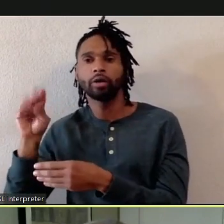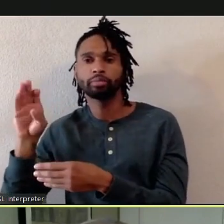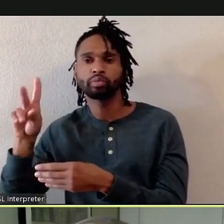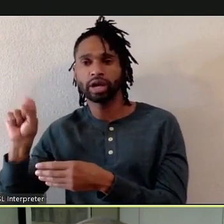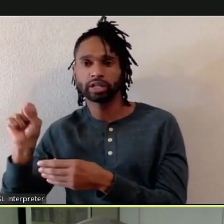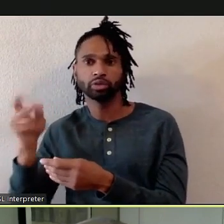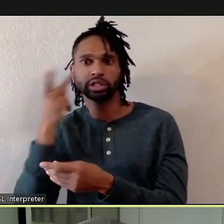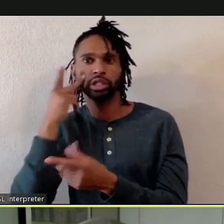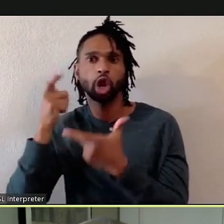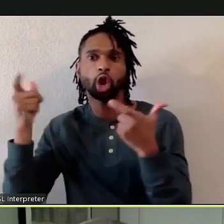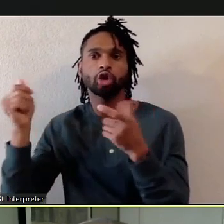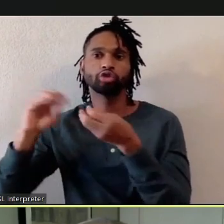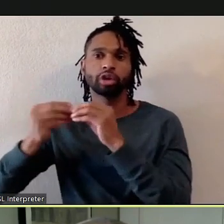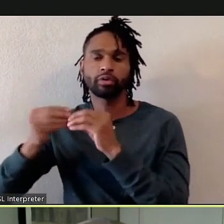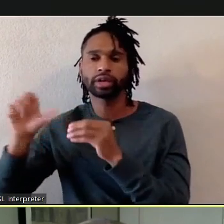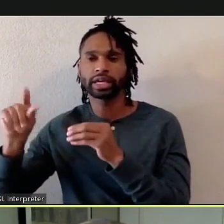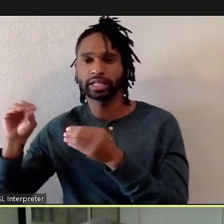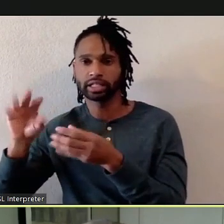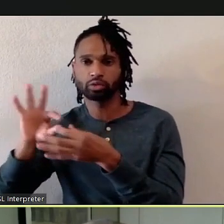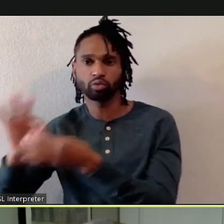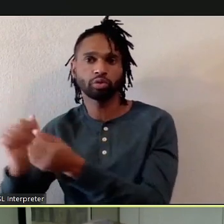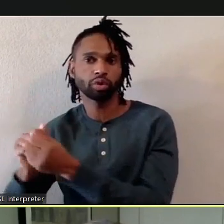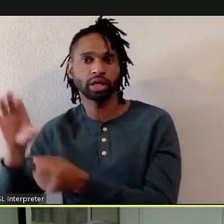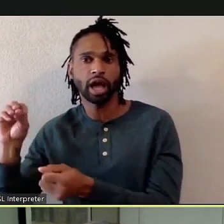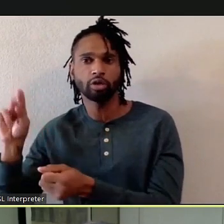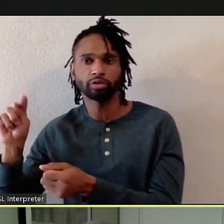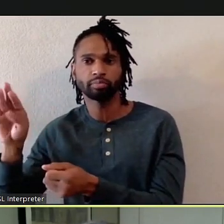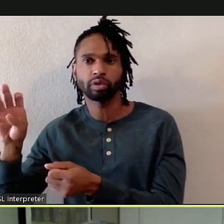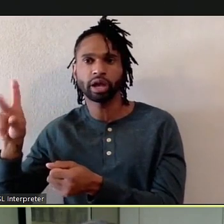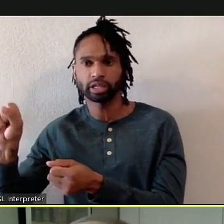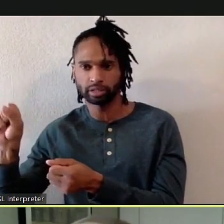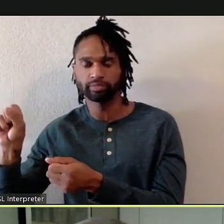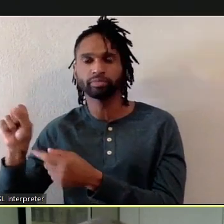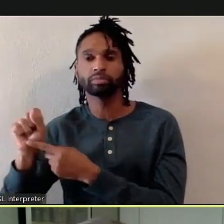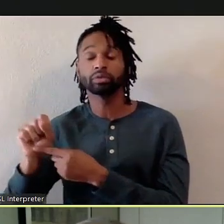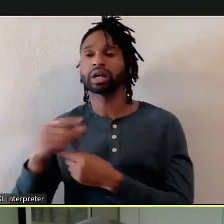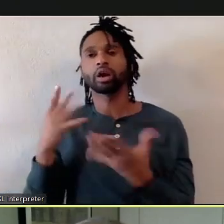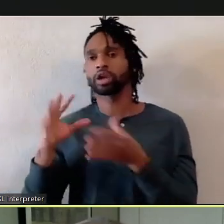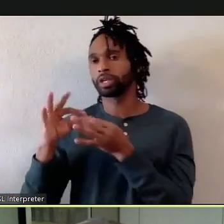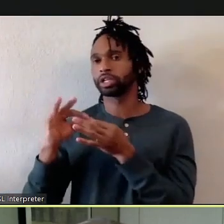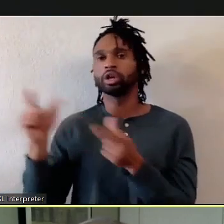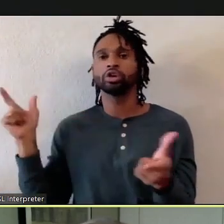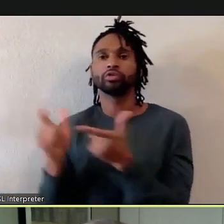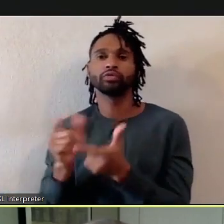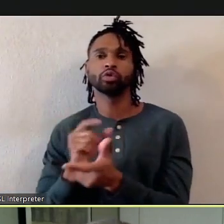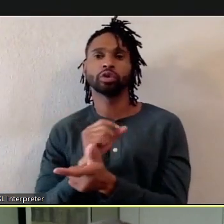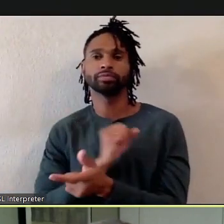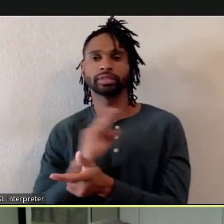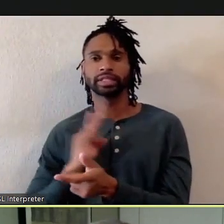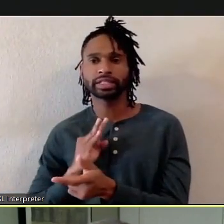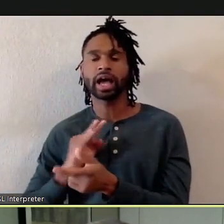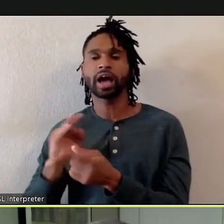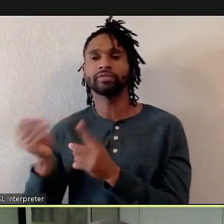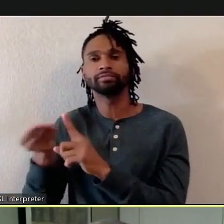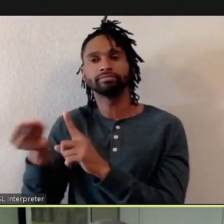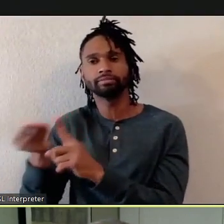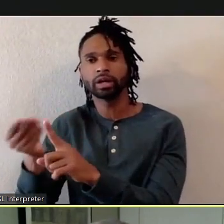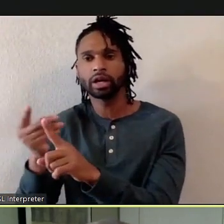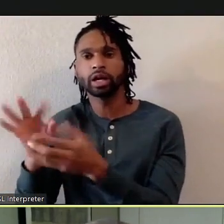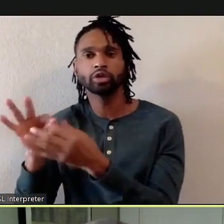numbers of cases associated with those outbreaks. As I mentioned, there are fewer staff cases than associated with those types of